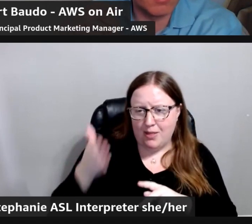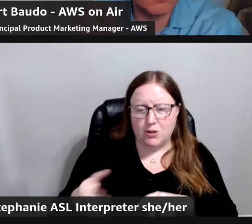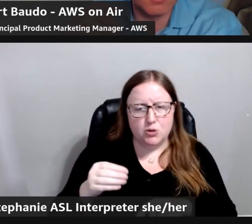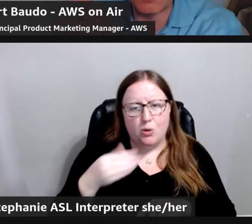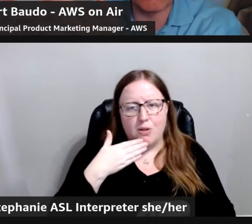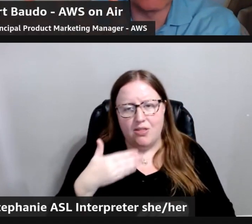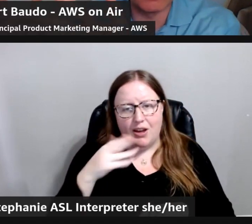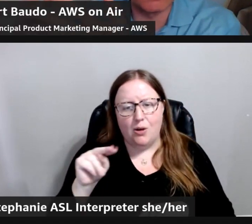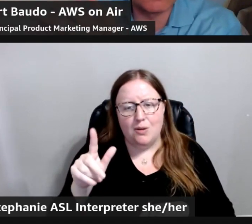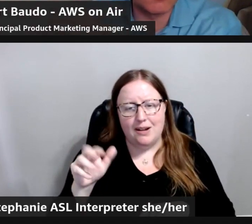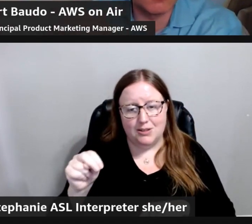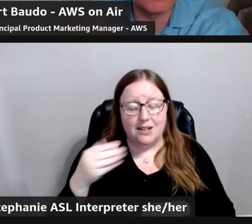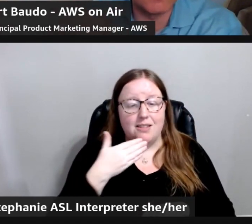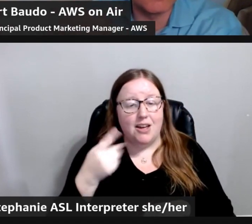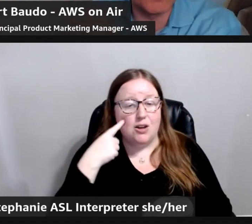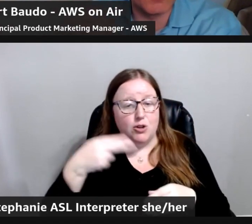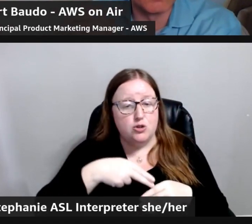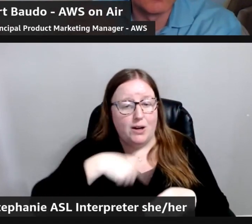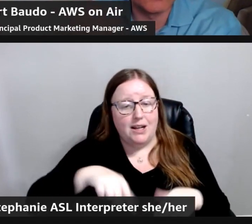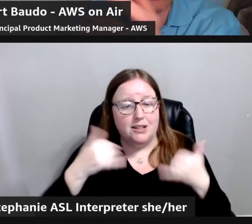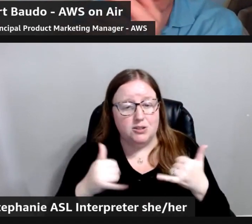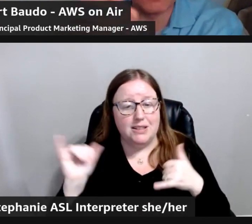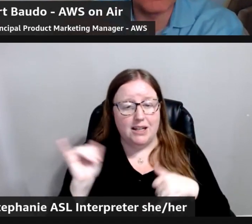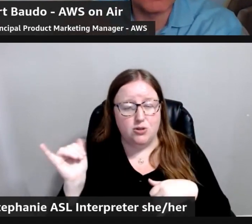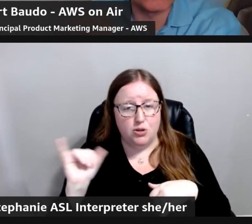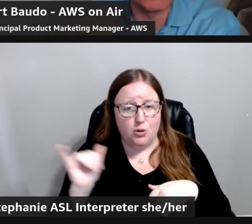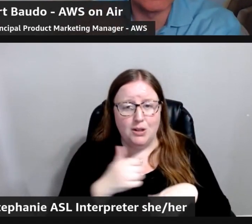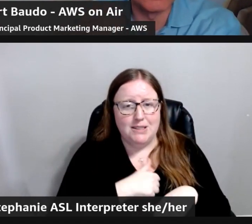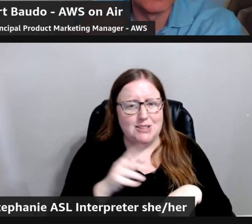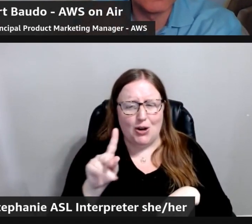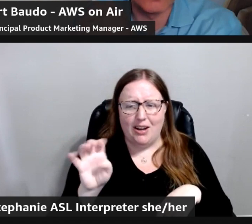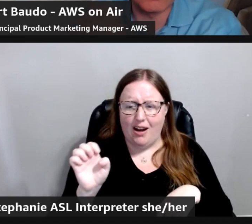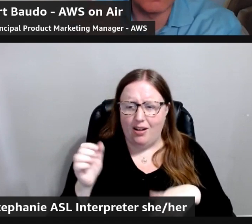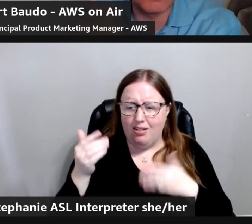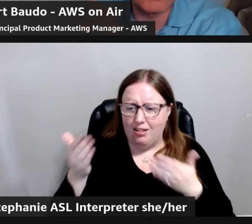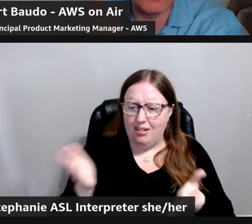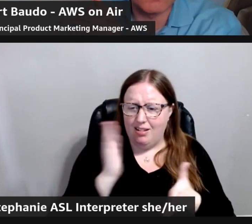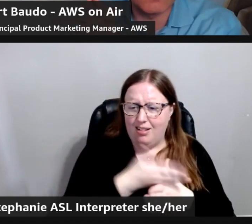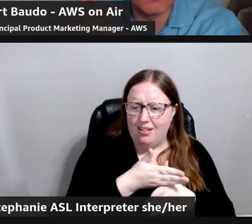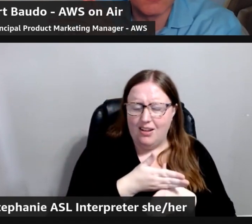you, Nelson, and thanks for joining us today as well. Sorry, Kyle, I think you were going to... Oh, no, I